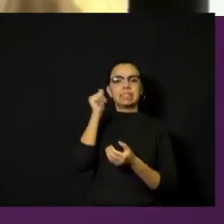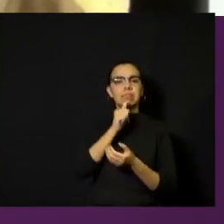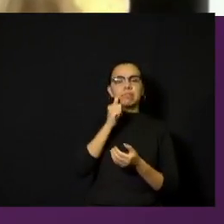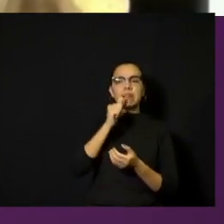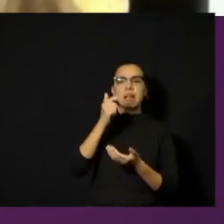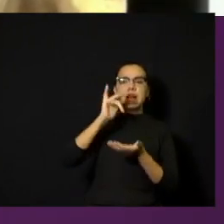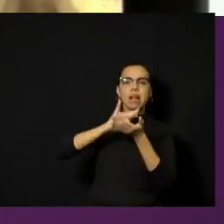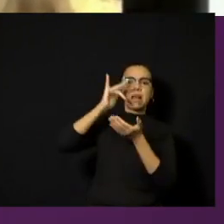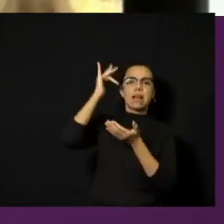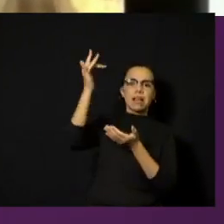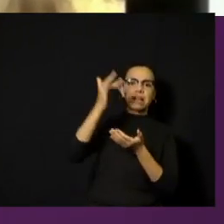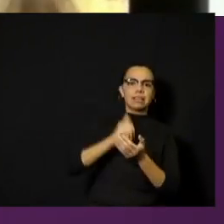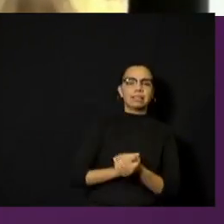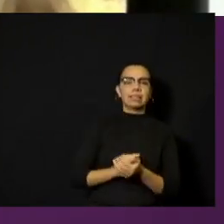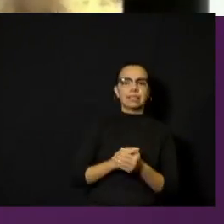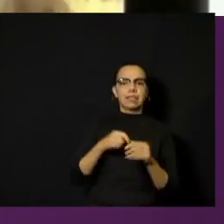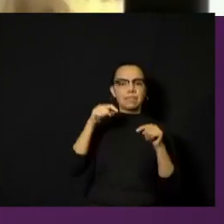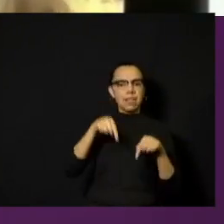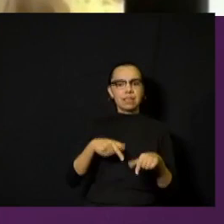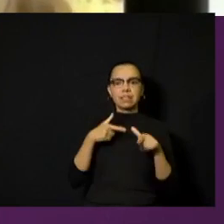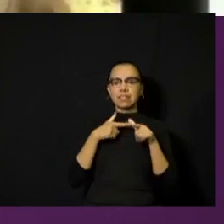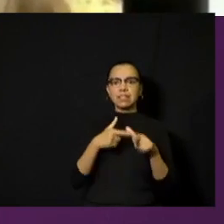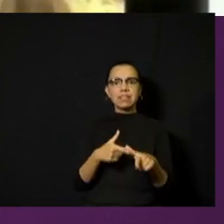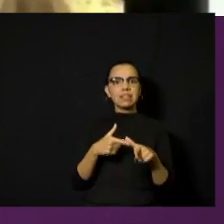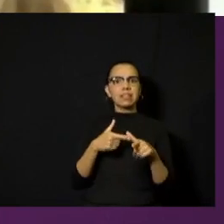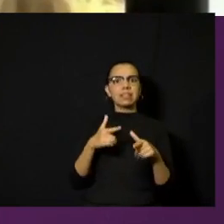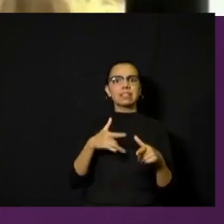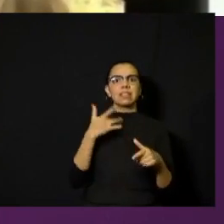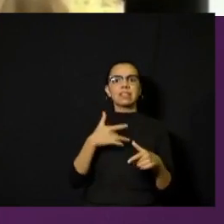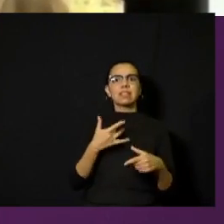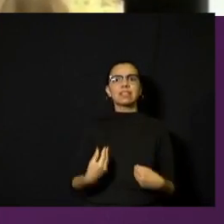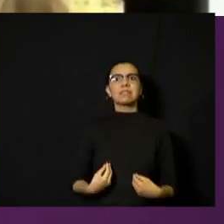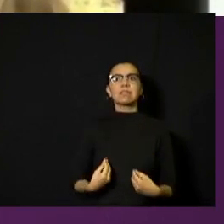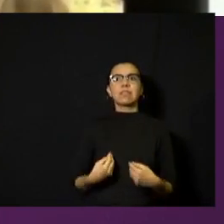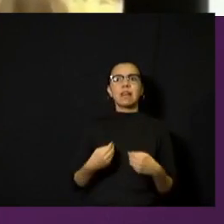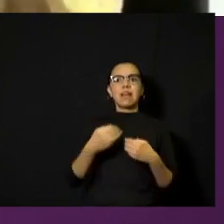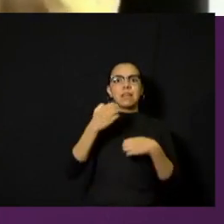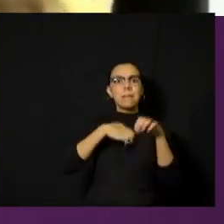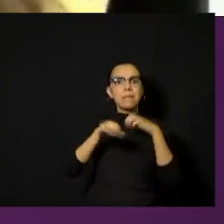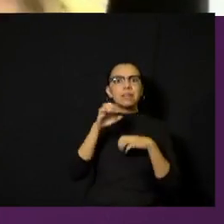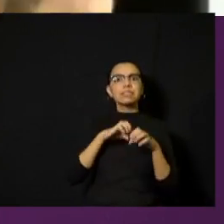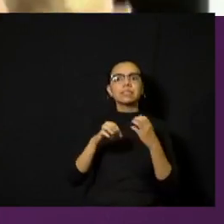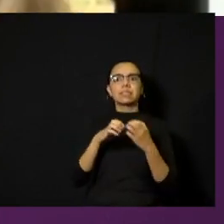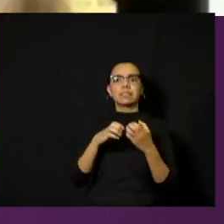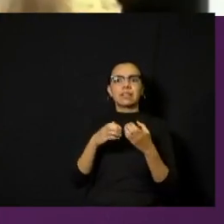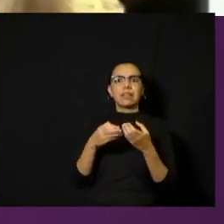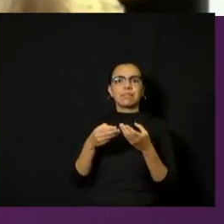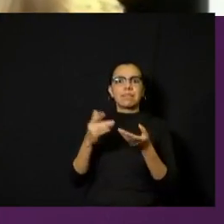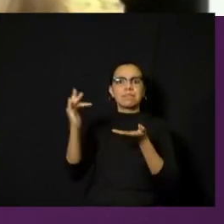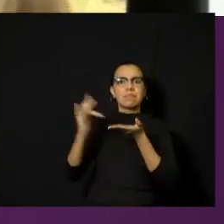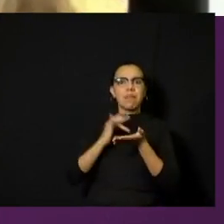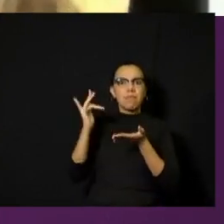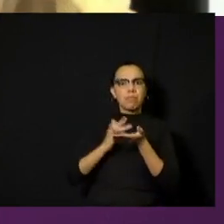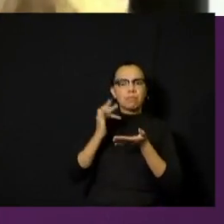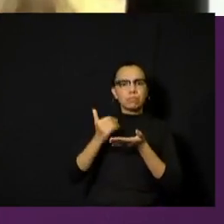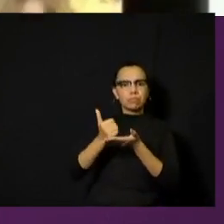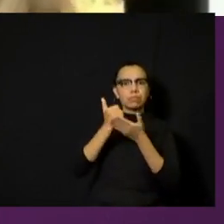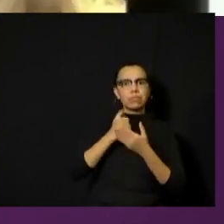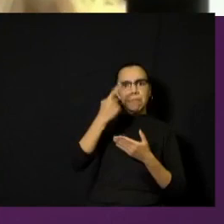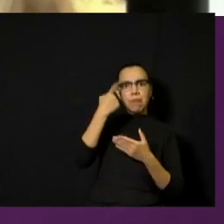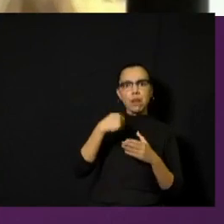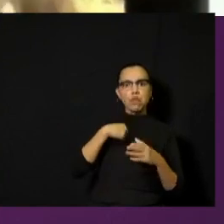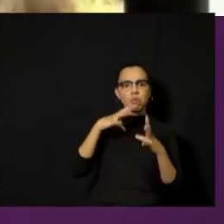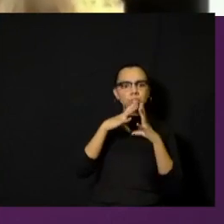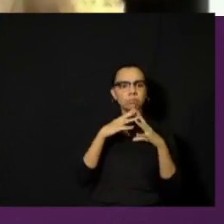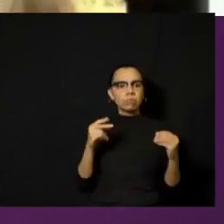up being very grateful for being here, for being safe, being in a company that gave me all the tools